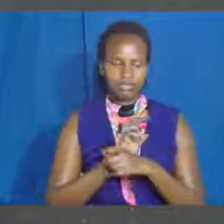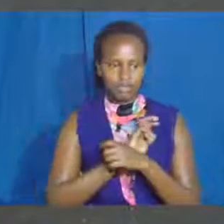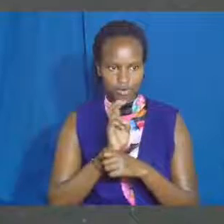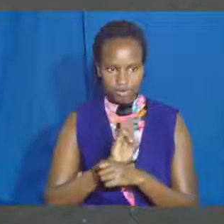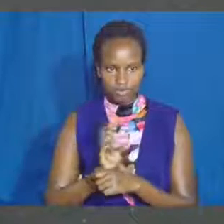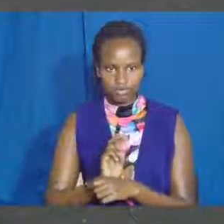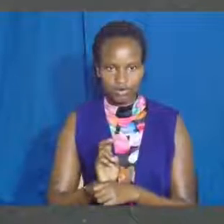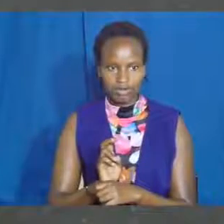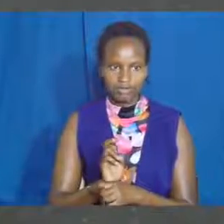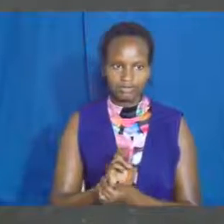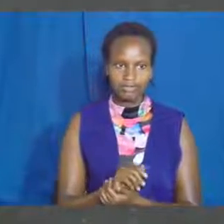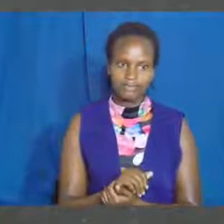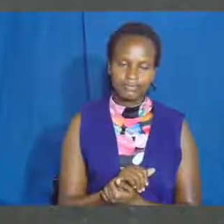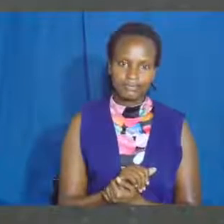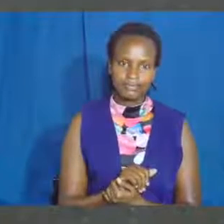it can control